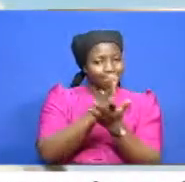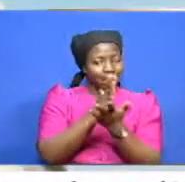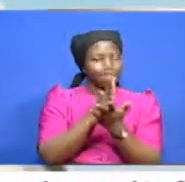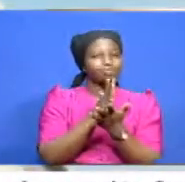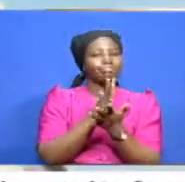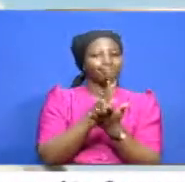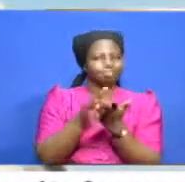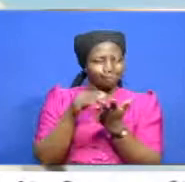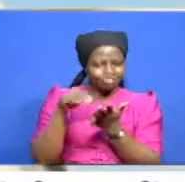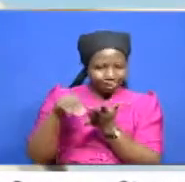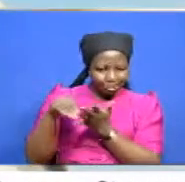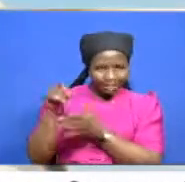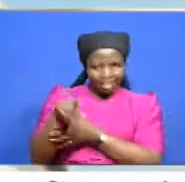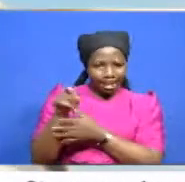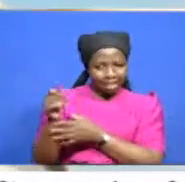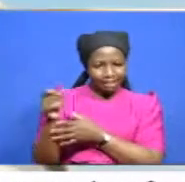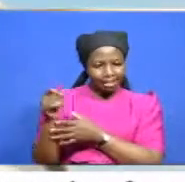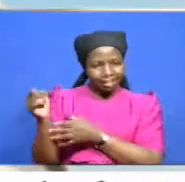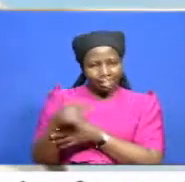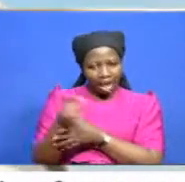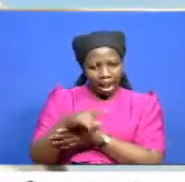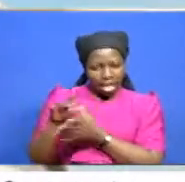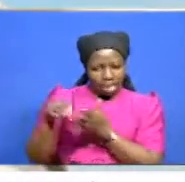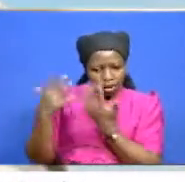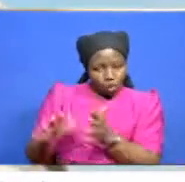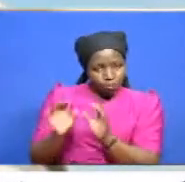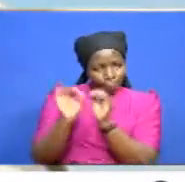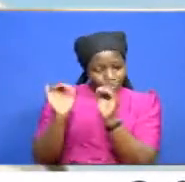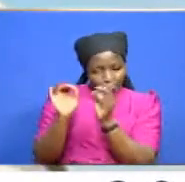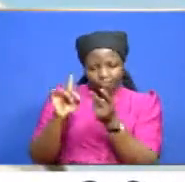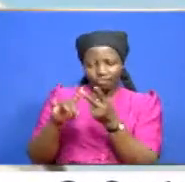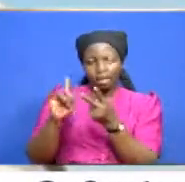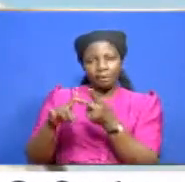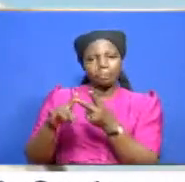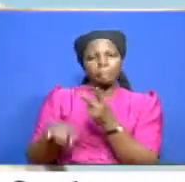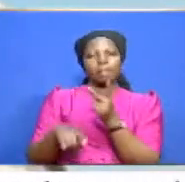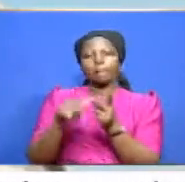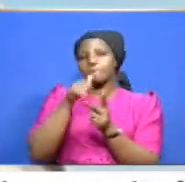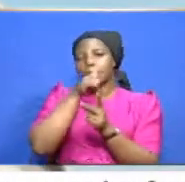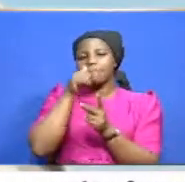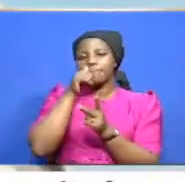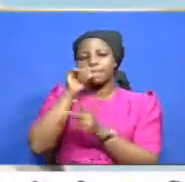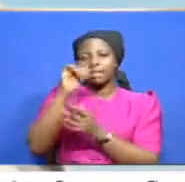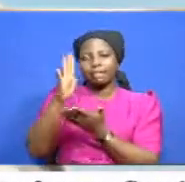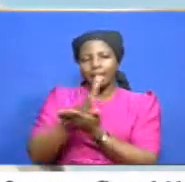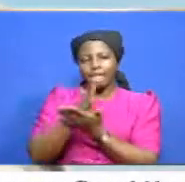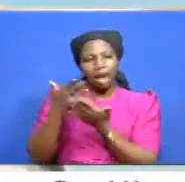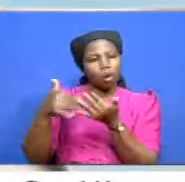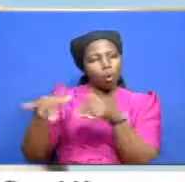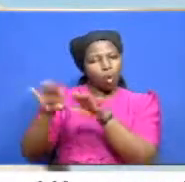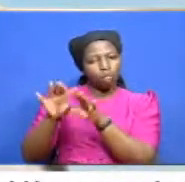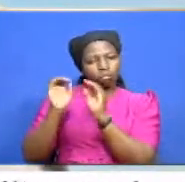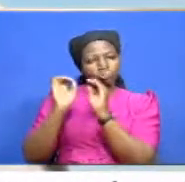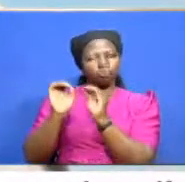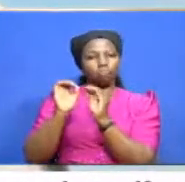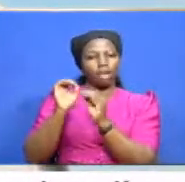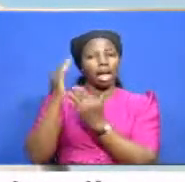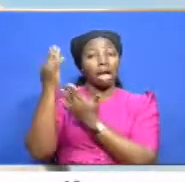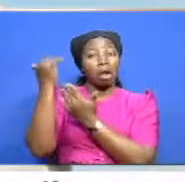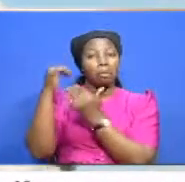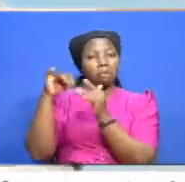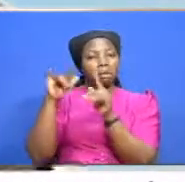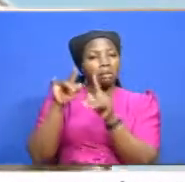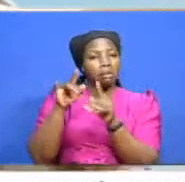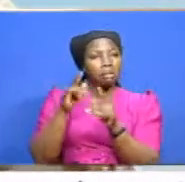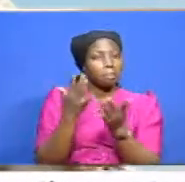pay, but secondly, the private sector also do not close shop. I hope maybe Brother Ndolo has